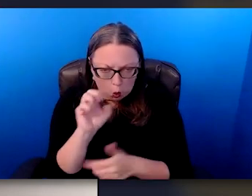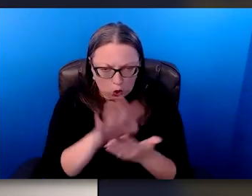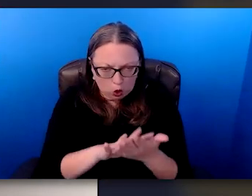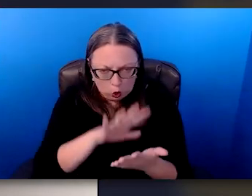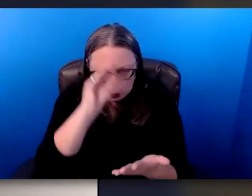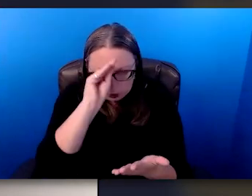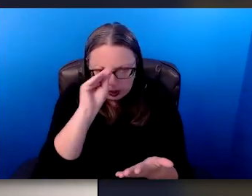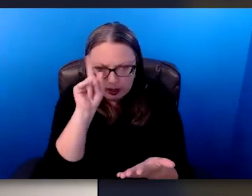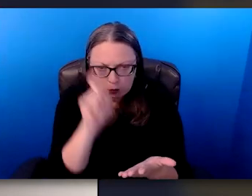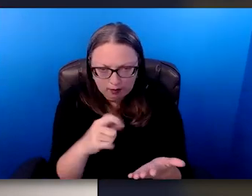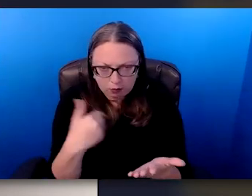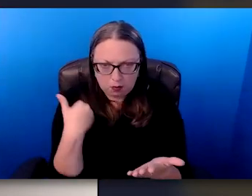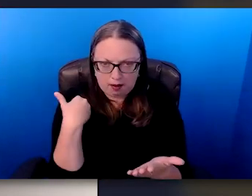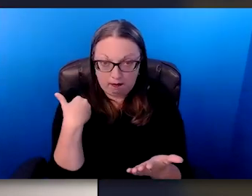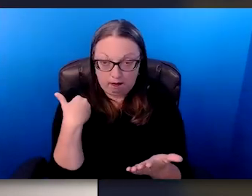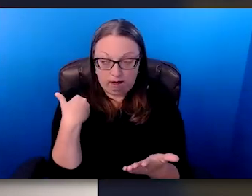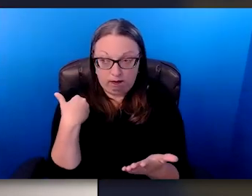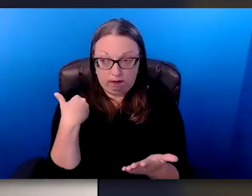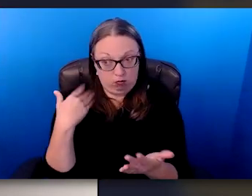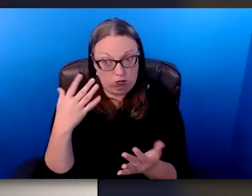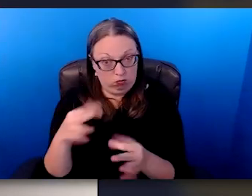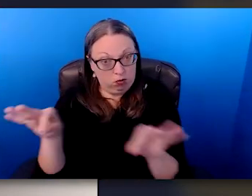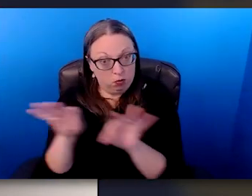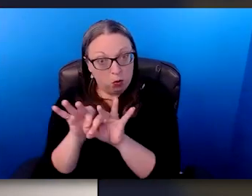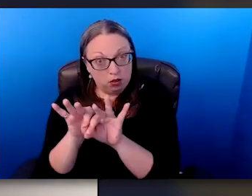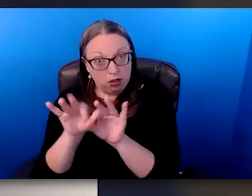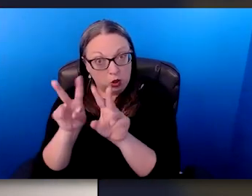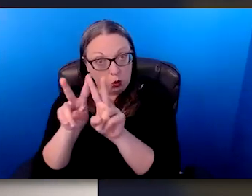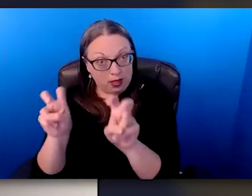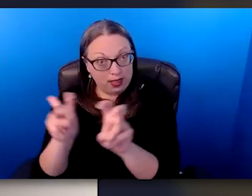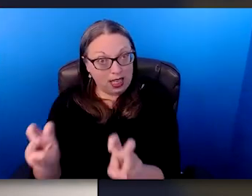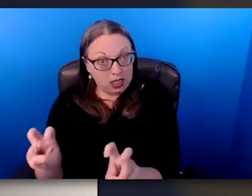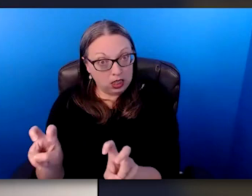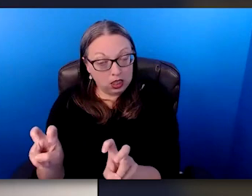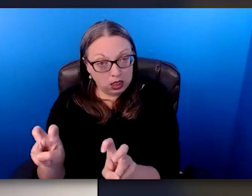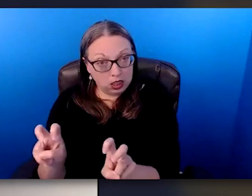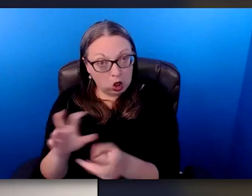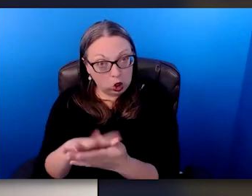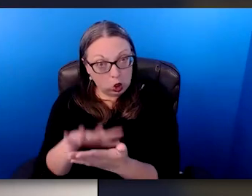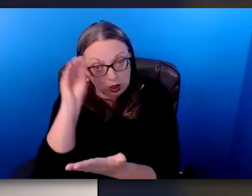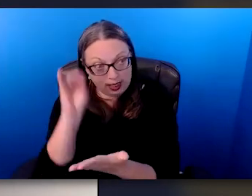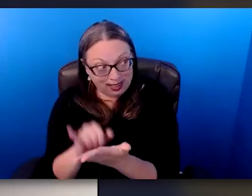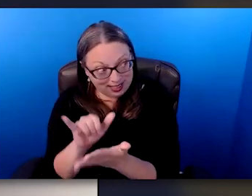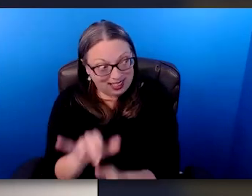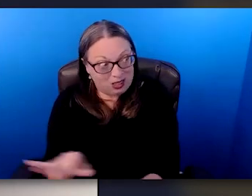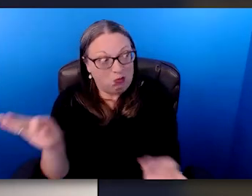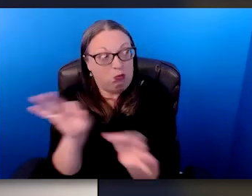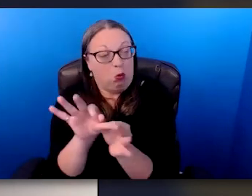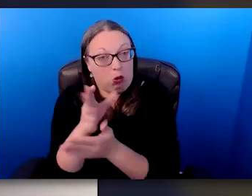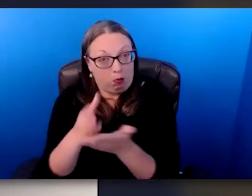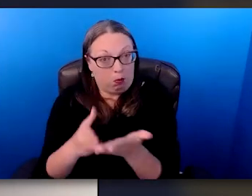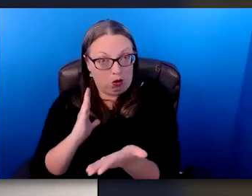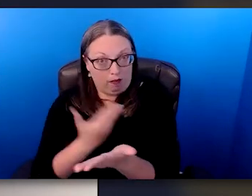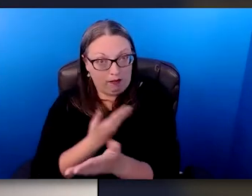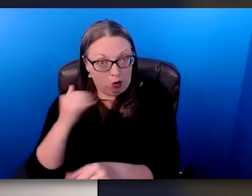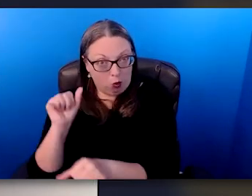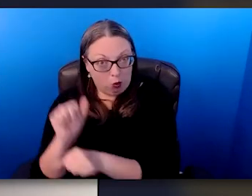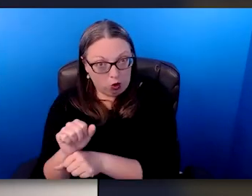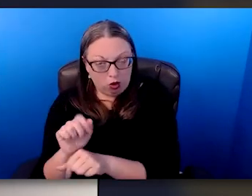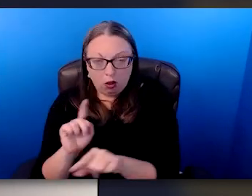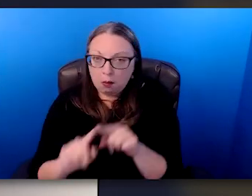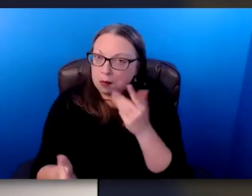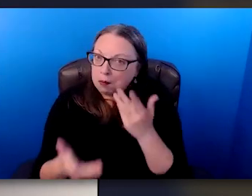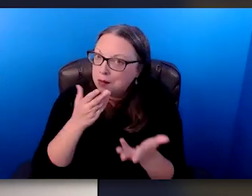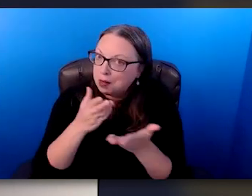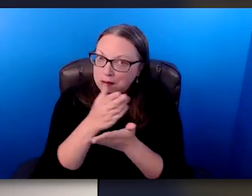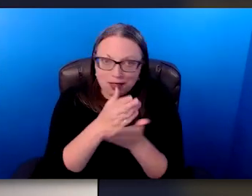it is critical to assess learning. This is a key part of our work, but it may be that some forms of